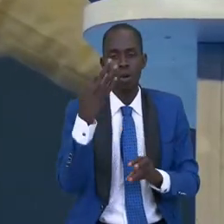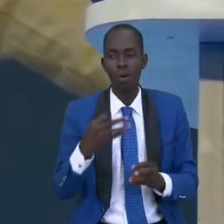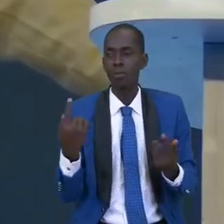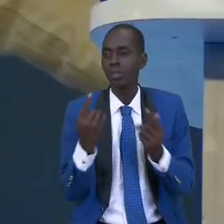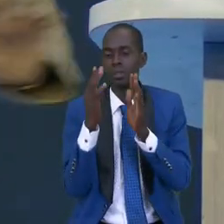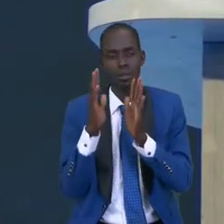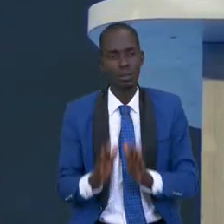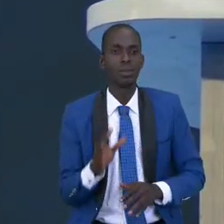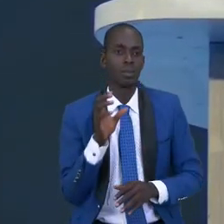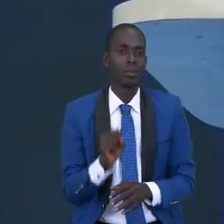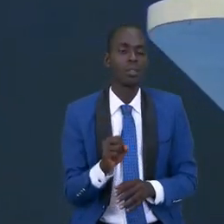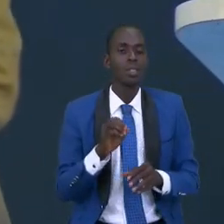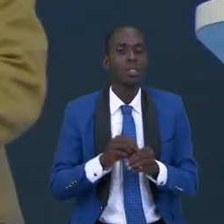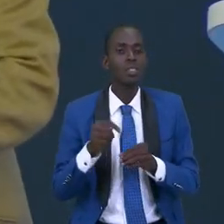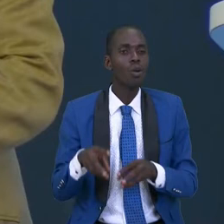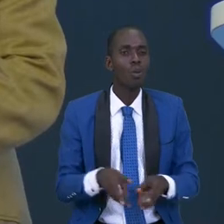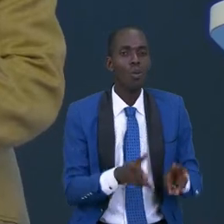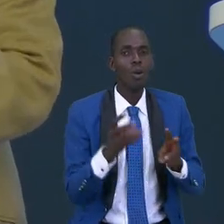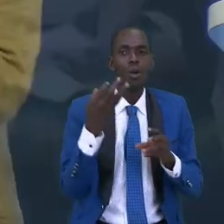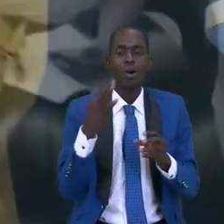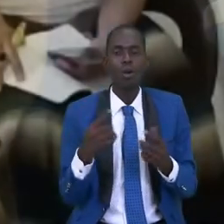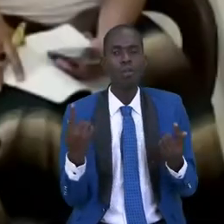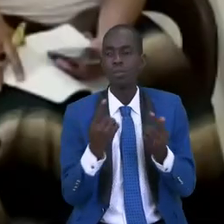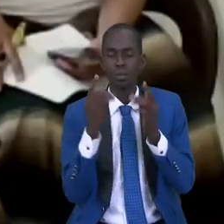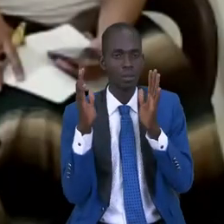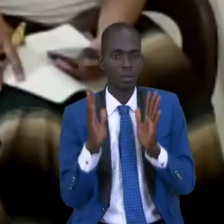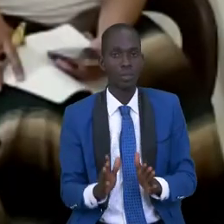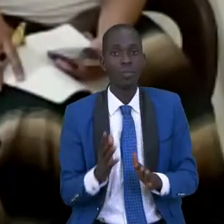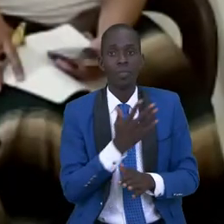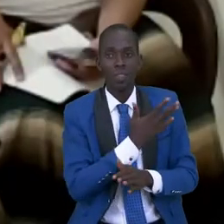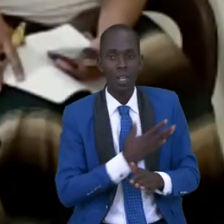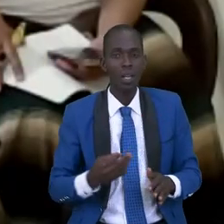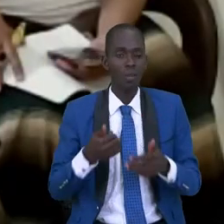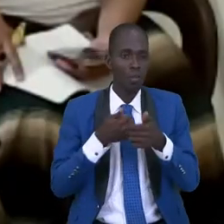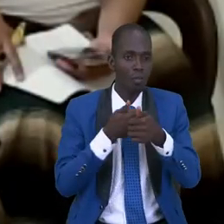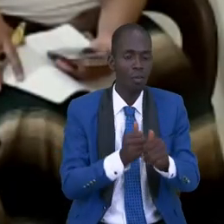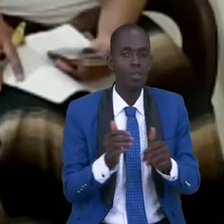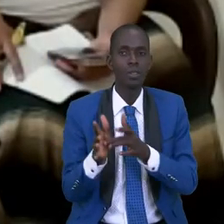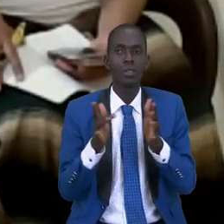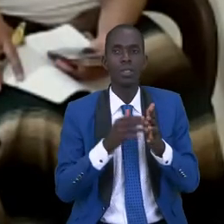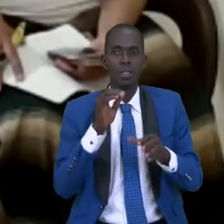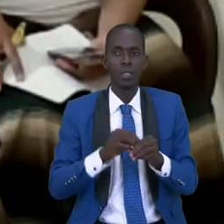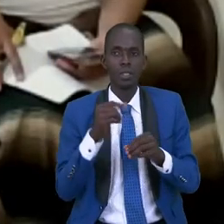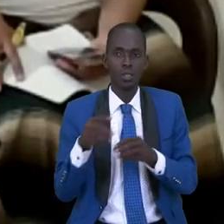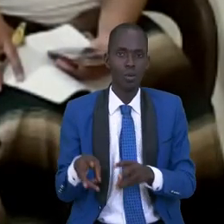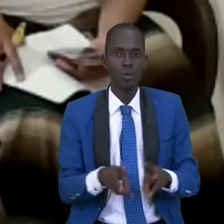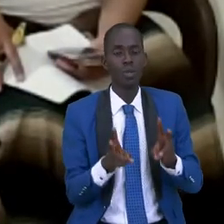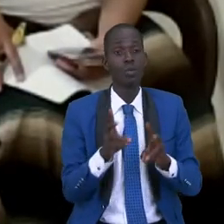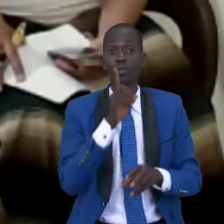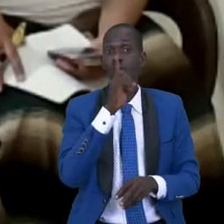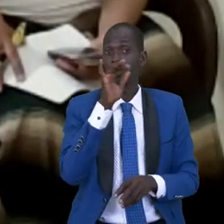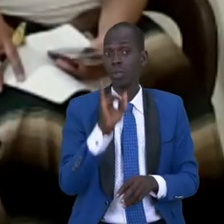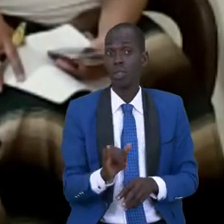transgression, in the way of transgressors, and he followed Jesus in the way. Actually,